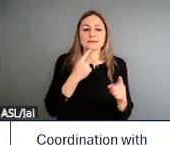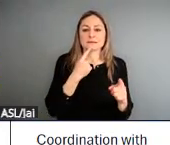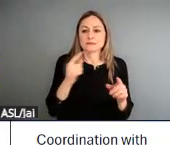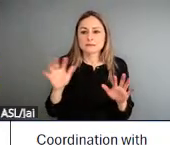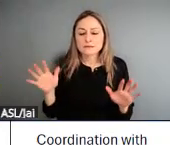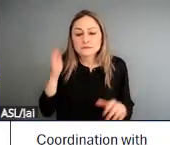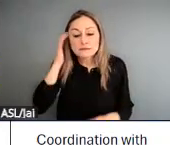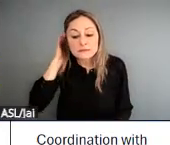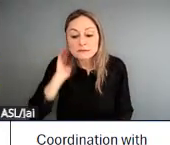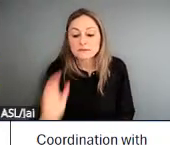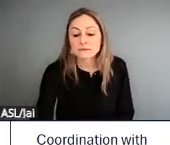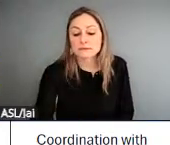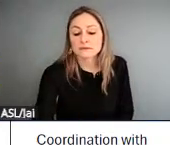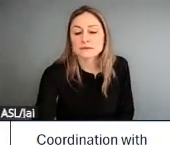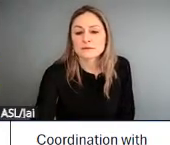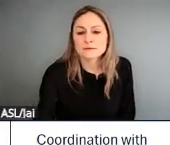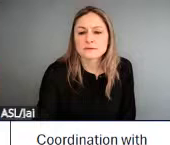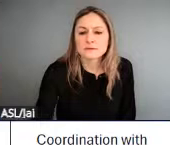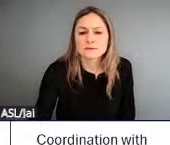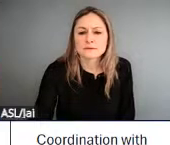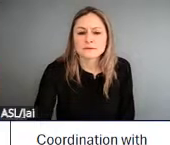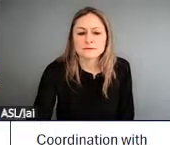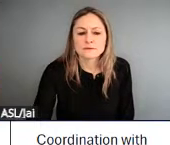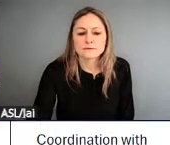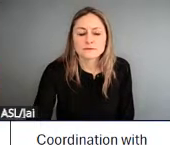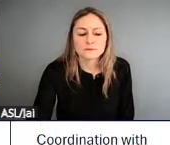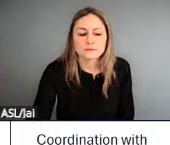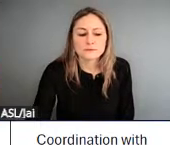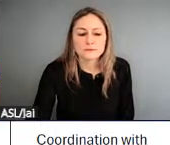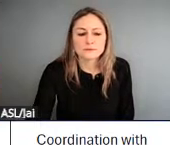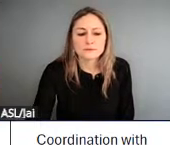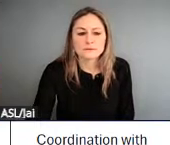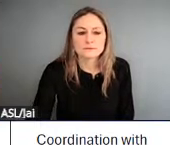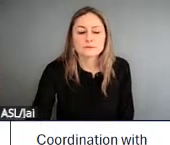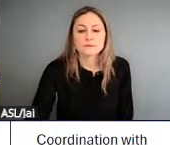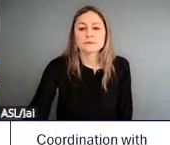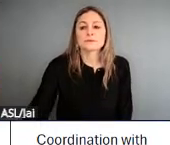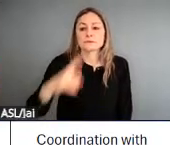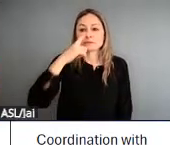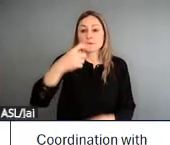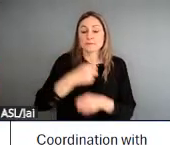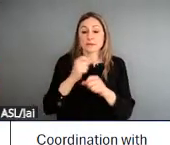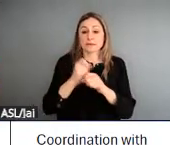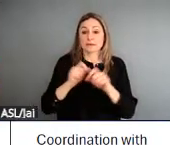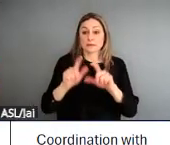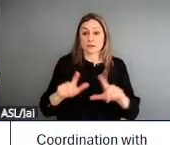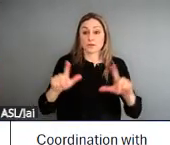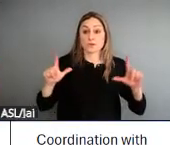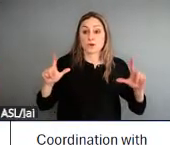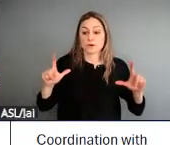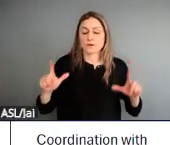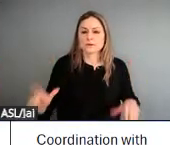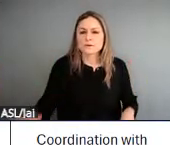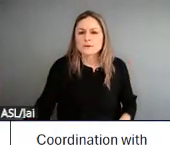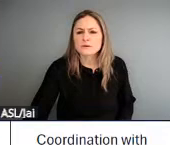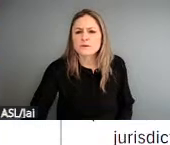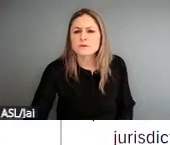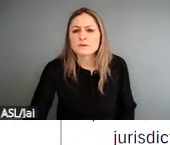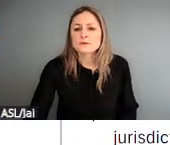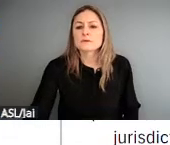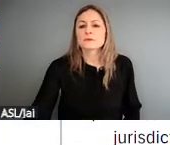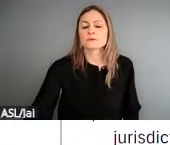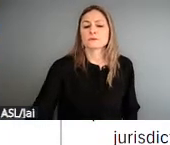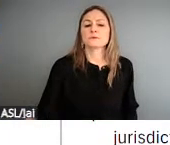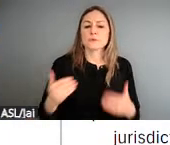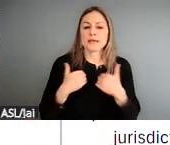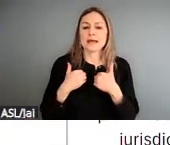install. Oh, sorry. Fabian, can we make that just a little bit larger? I mean, we all have this sheet, but just in